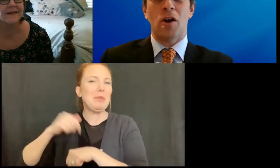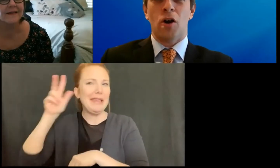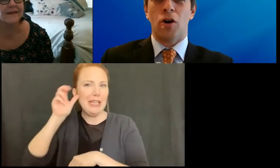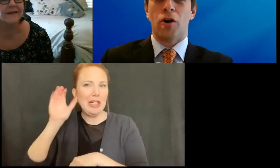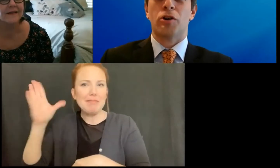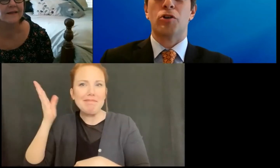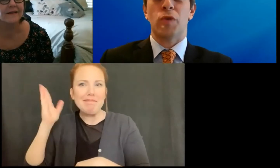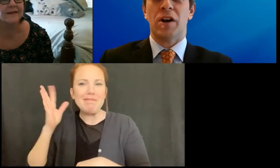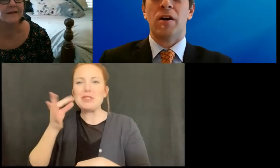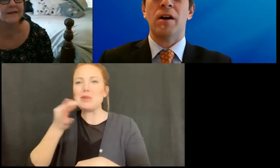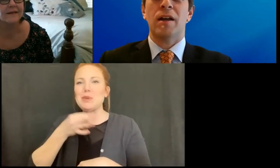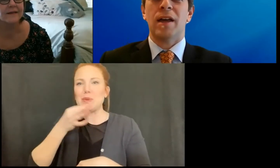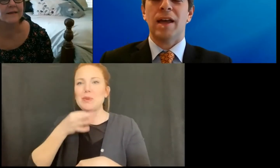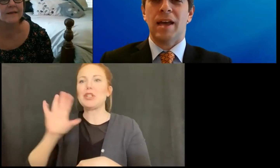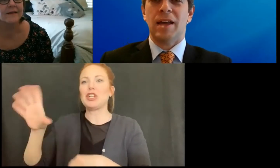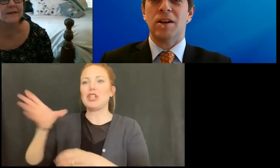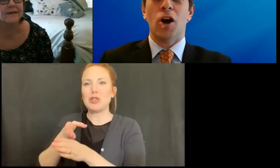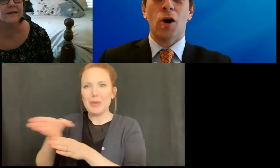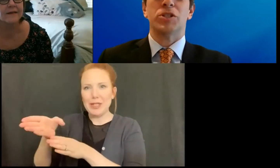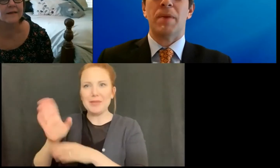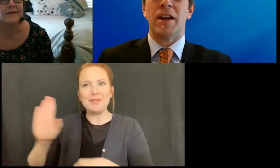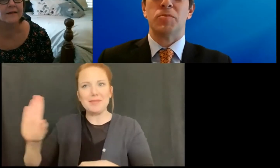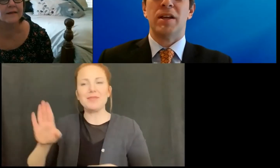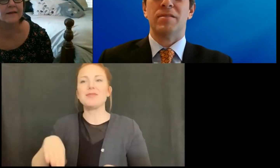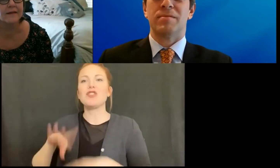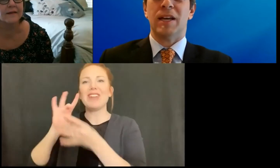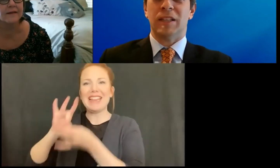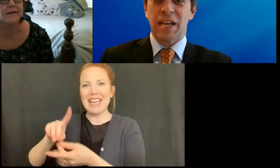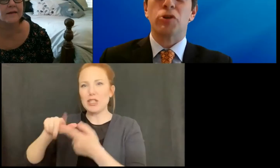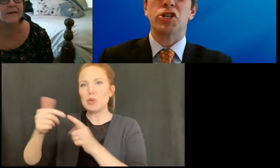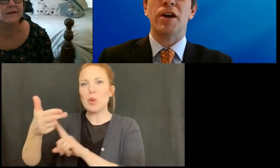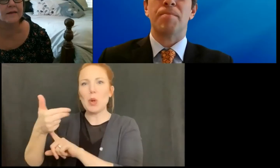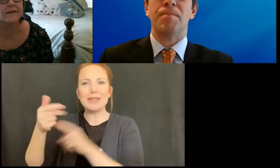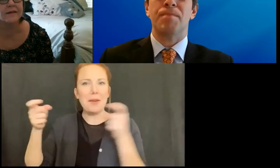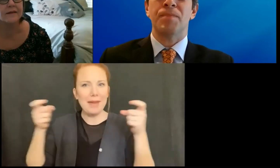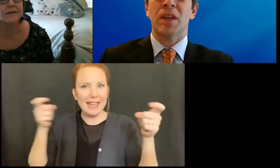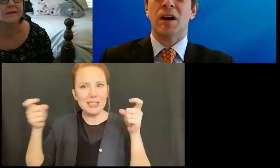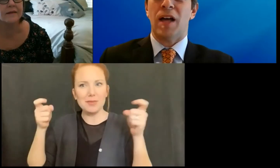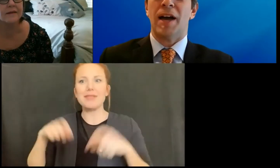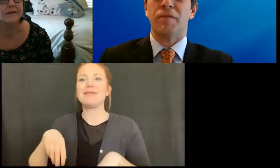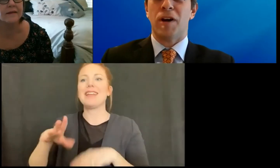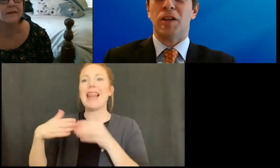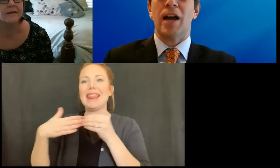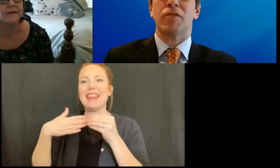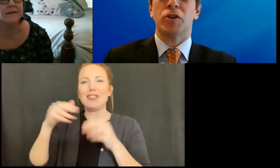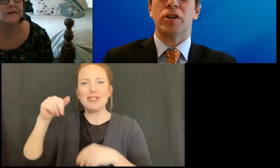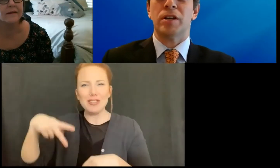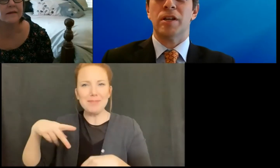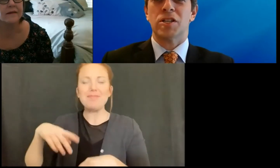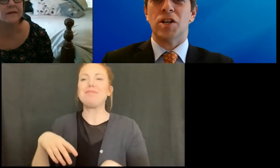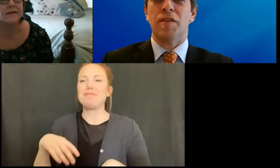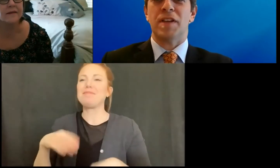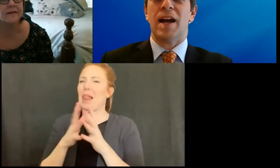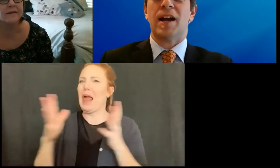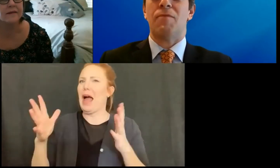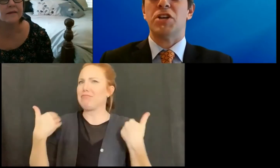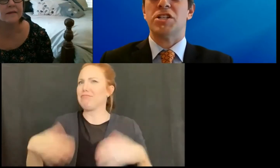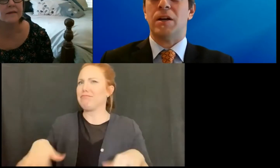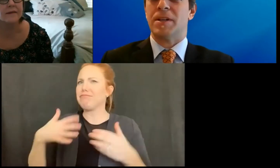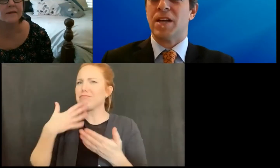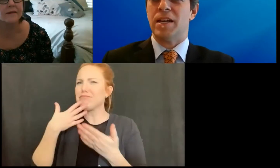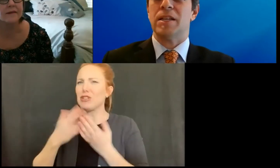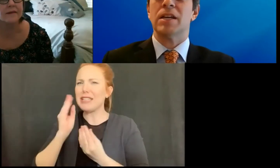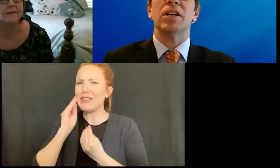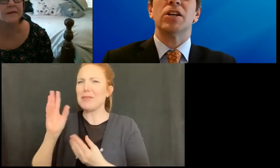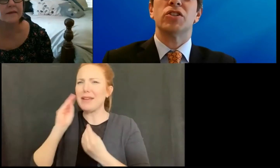about her career in hotel management and leadership. A lot of good stuff in that